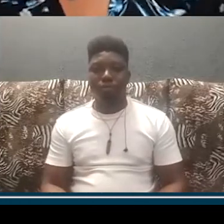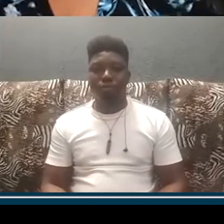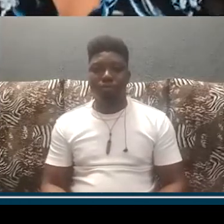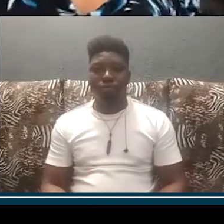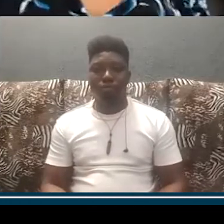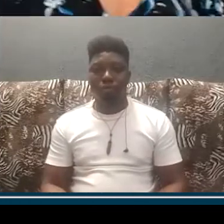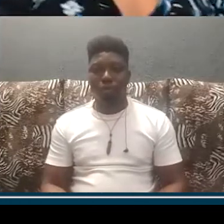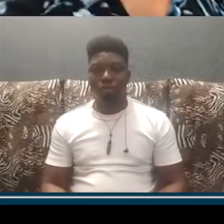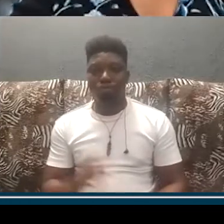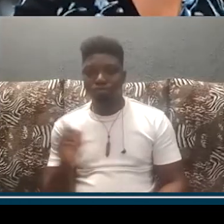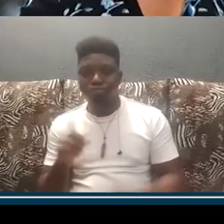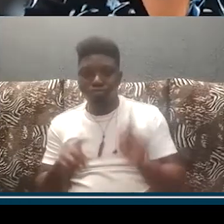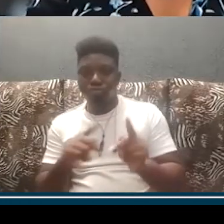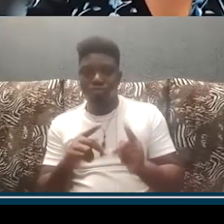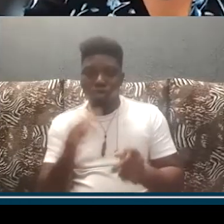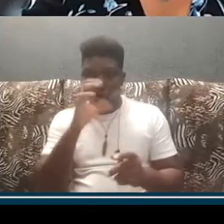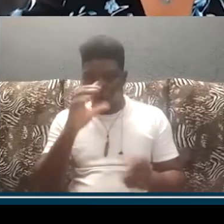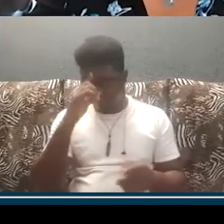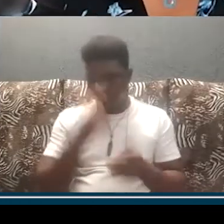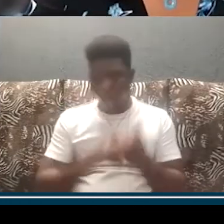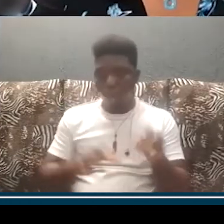do next. Abby,